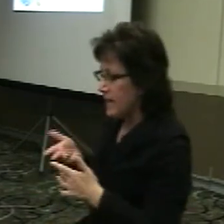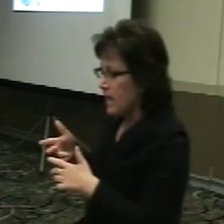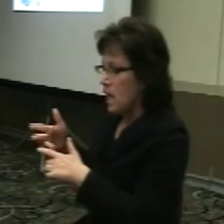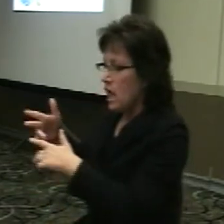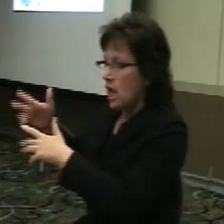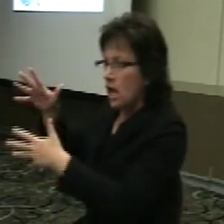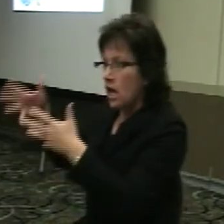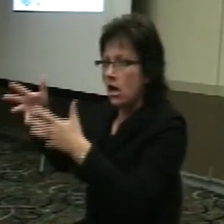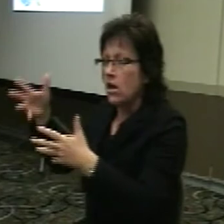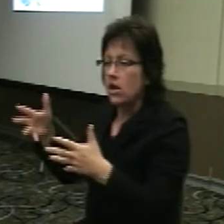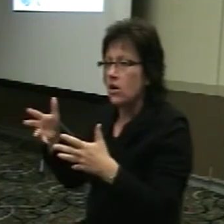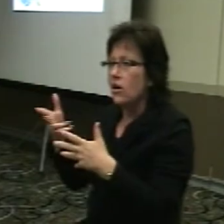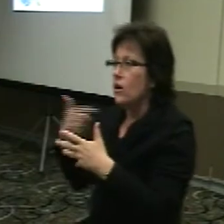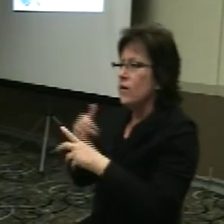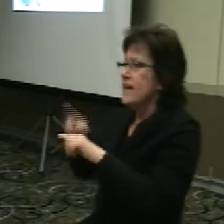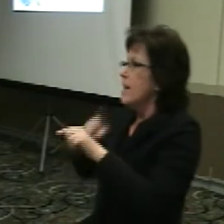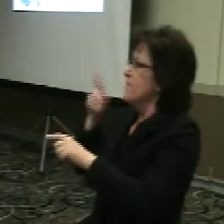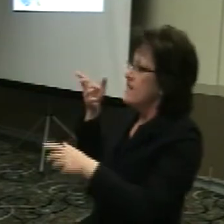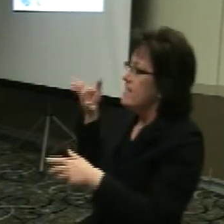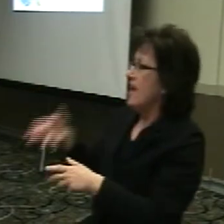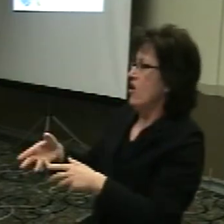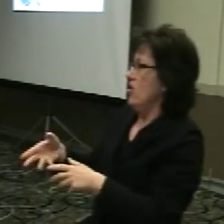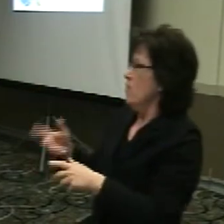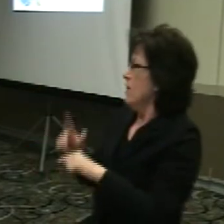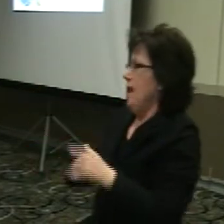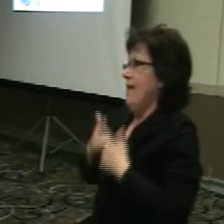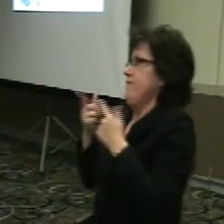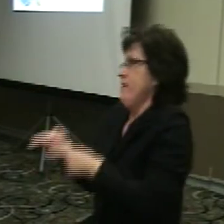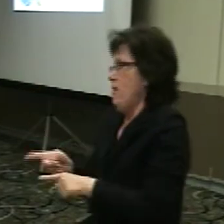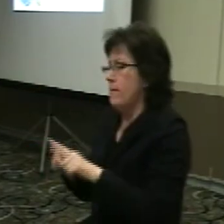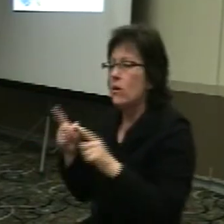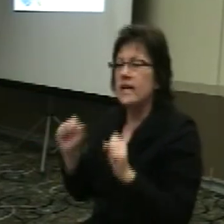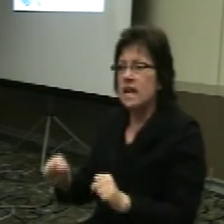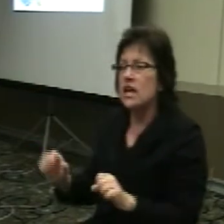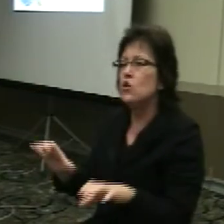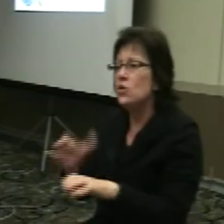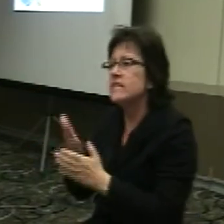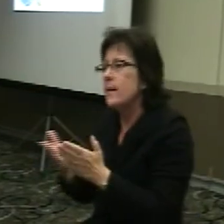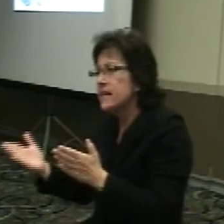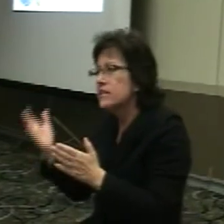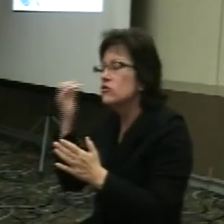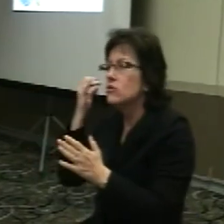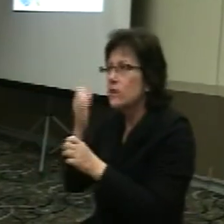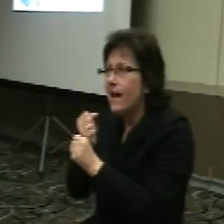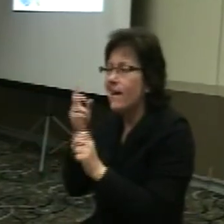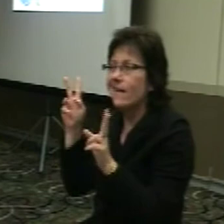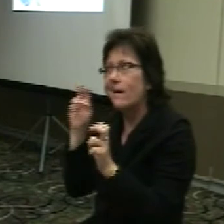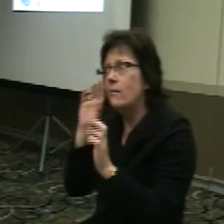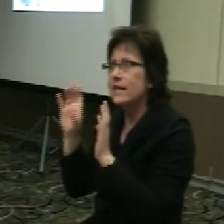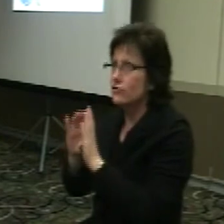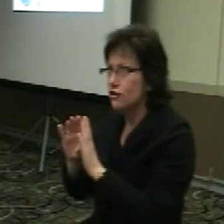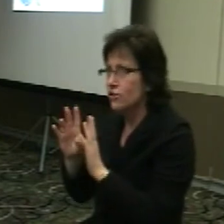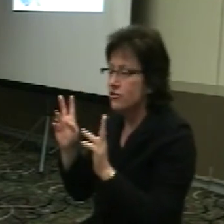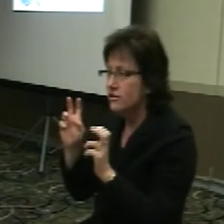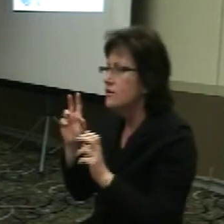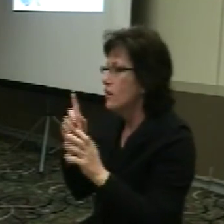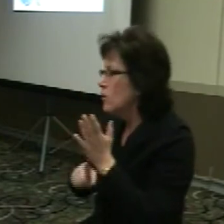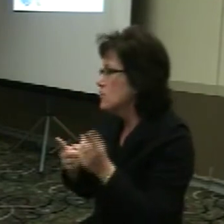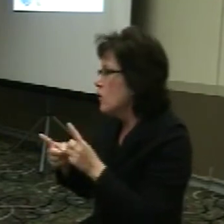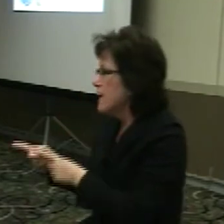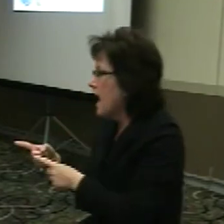to, because we can't be in that house necessarily, but we can begin to do some things to actually get a picture of what might be some of the dynamics.